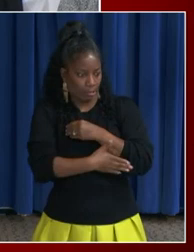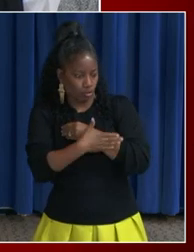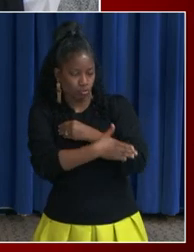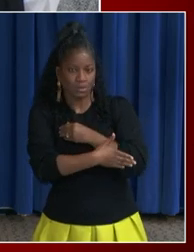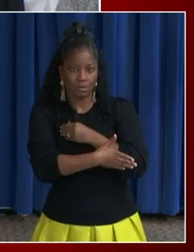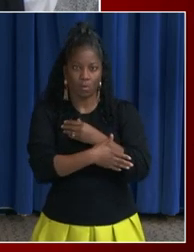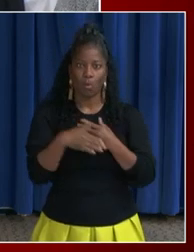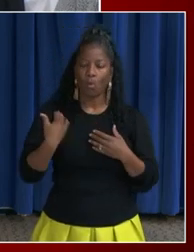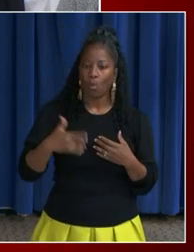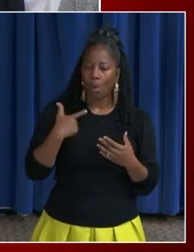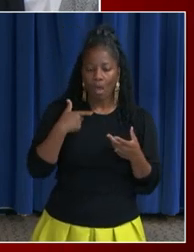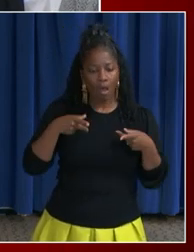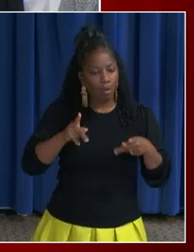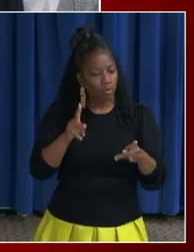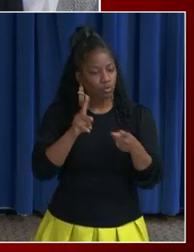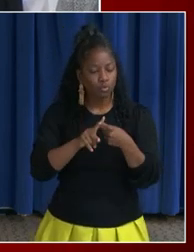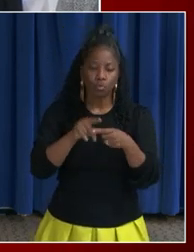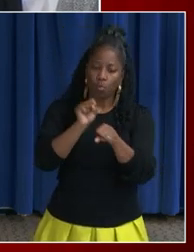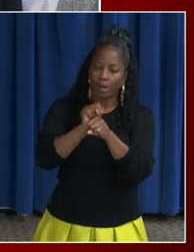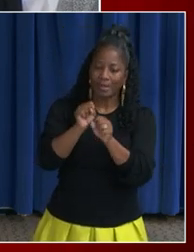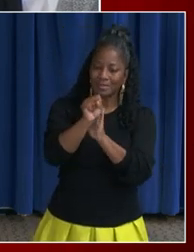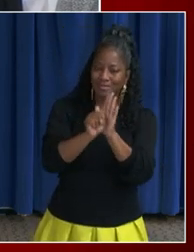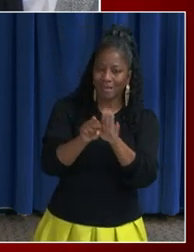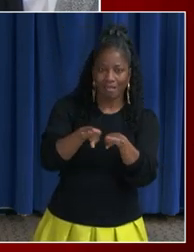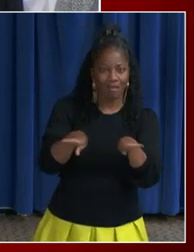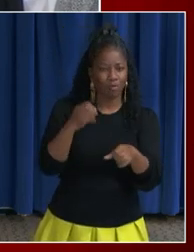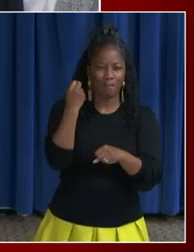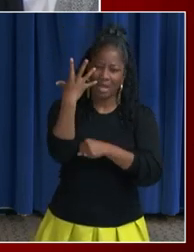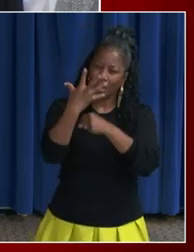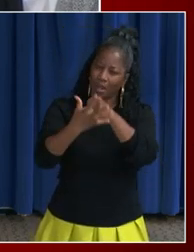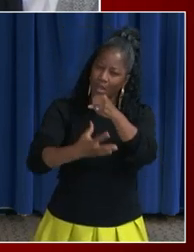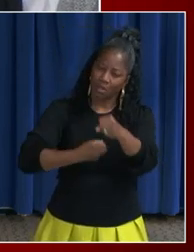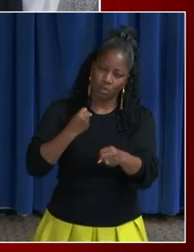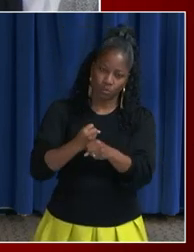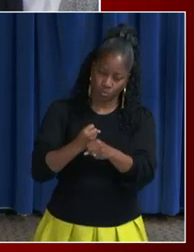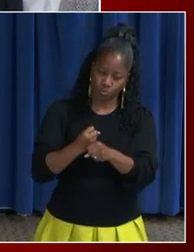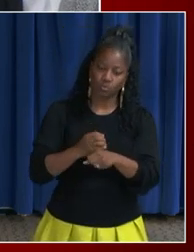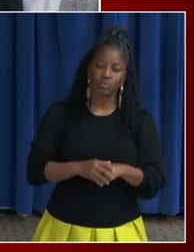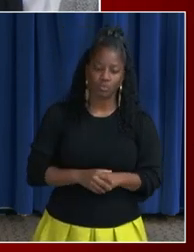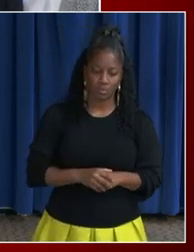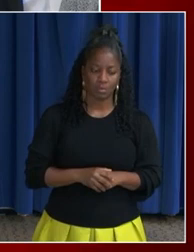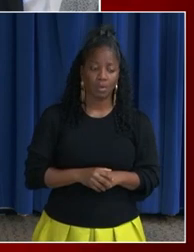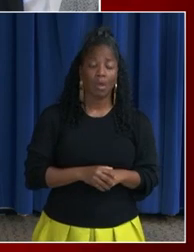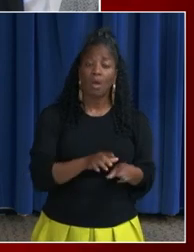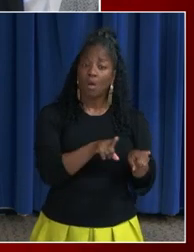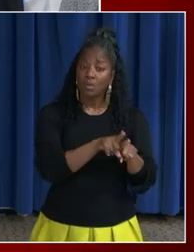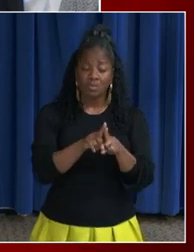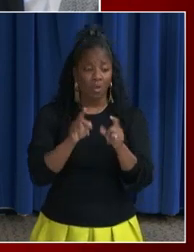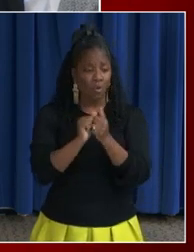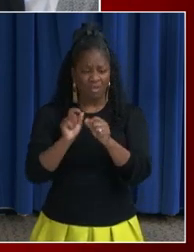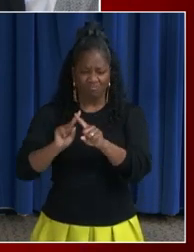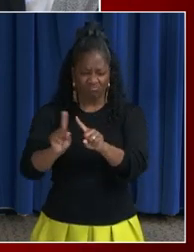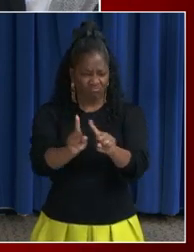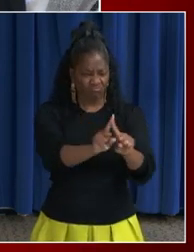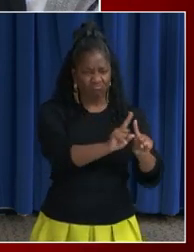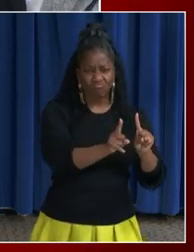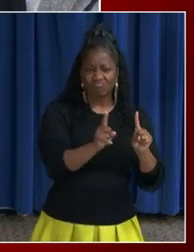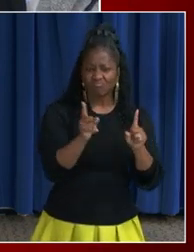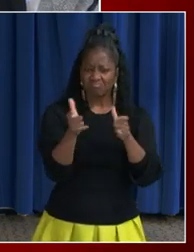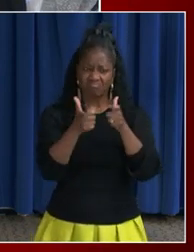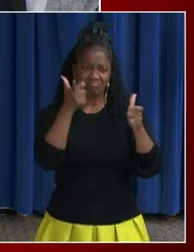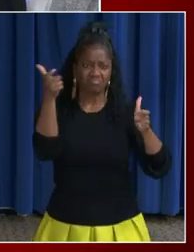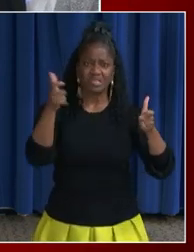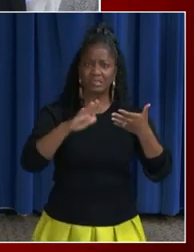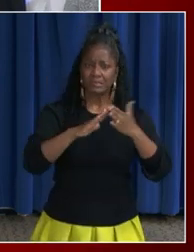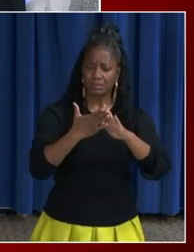had the opportunity to work at a state level for years. In addition, as with all major cities, what